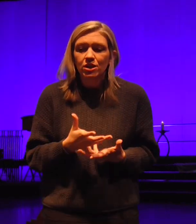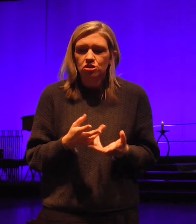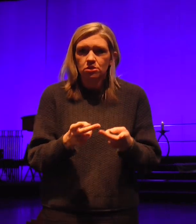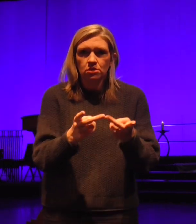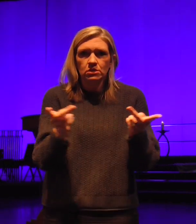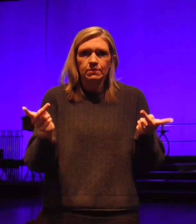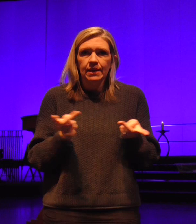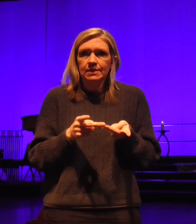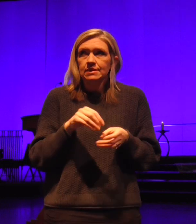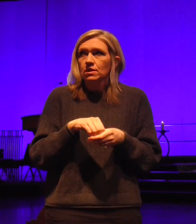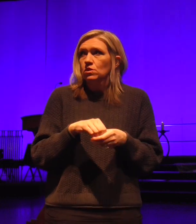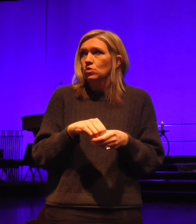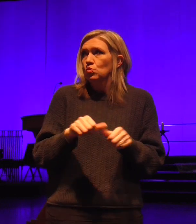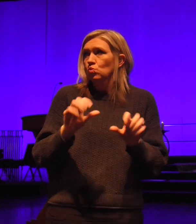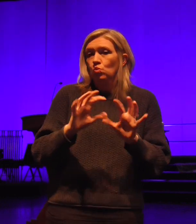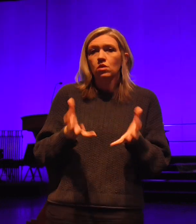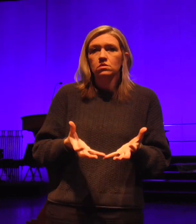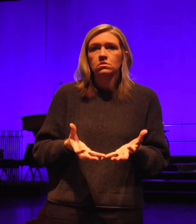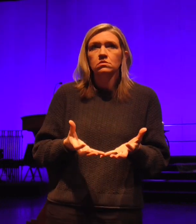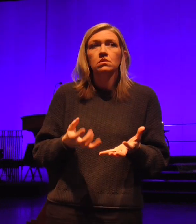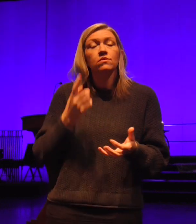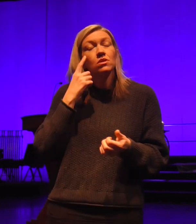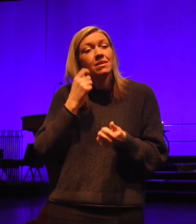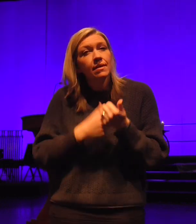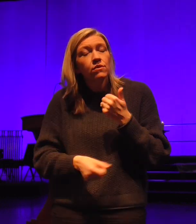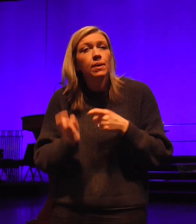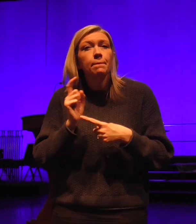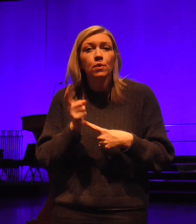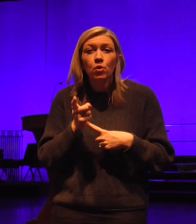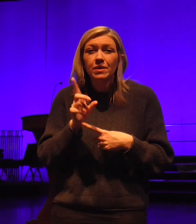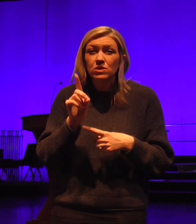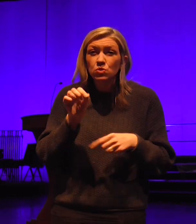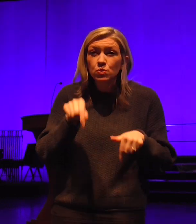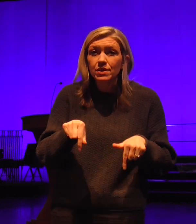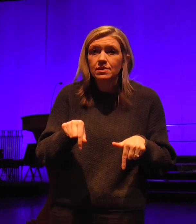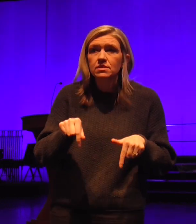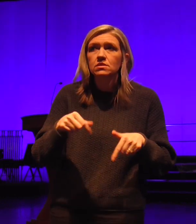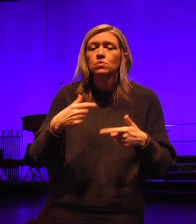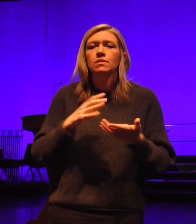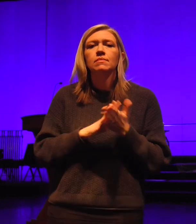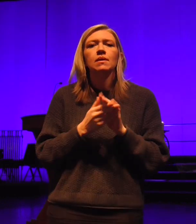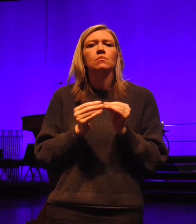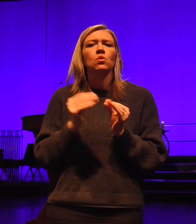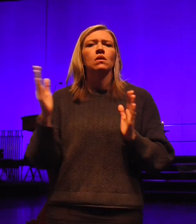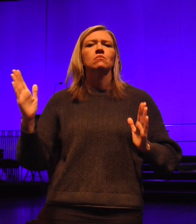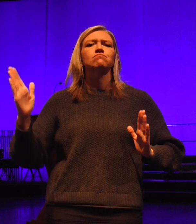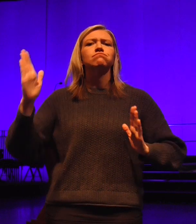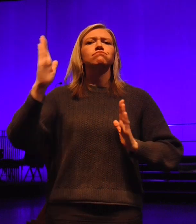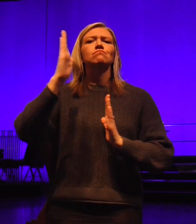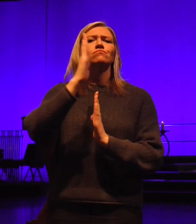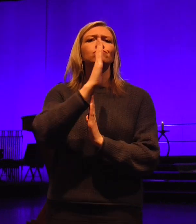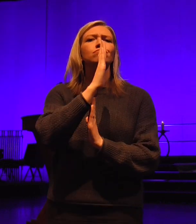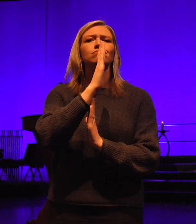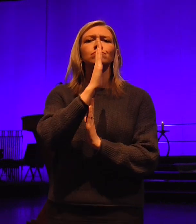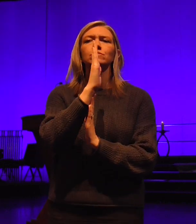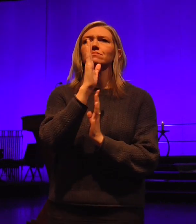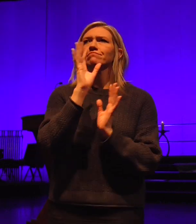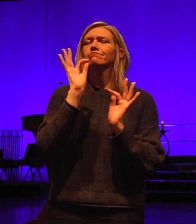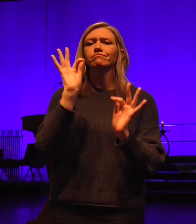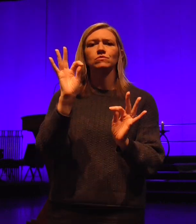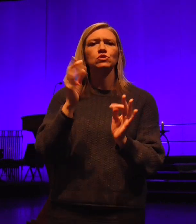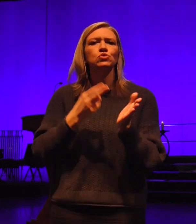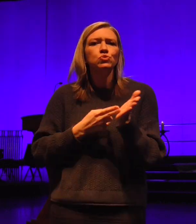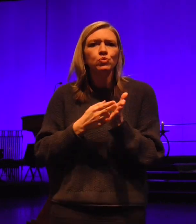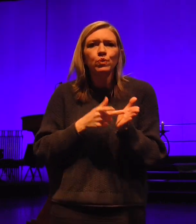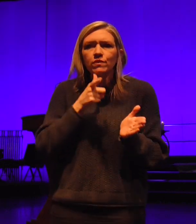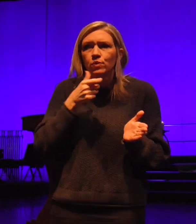in the world. And for every moment we do this, we come into alignment with the greatest truth of who we are. And for every moment that we do